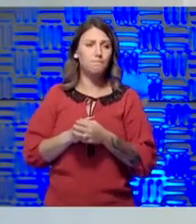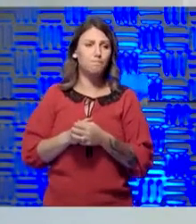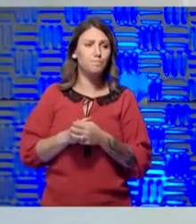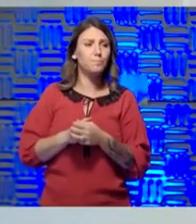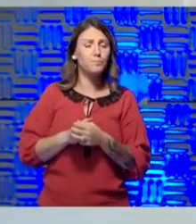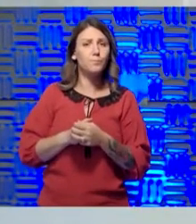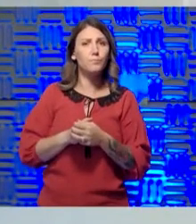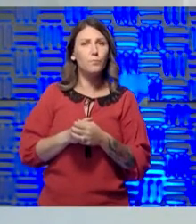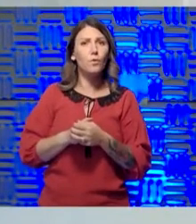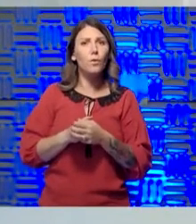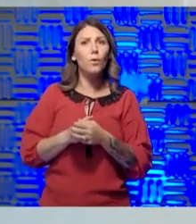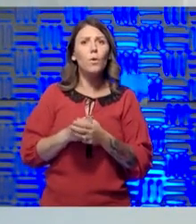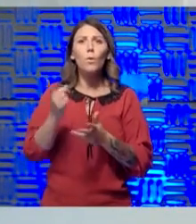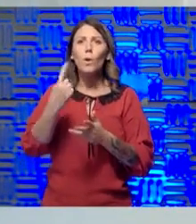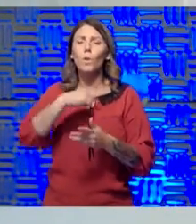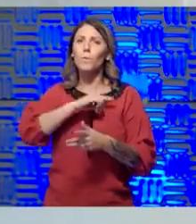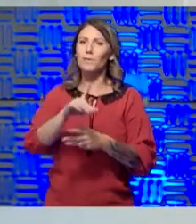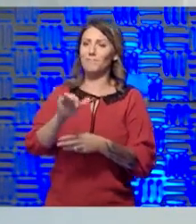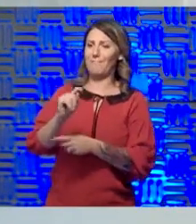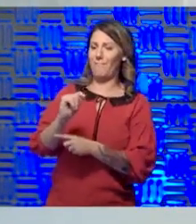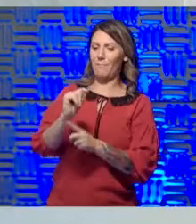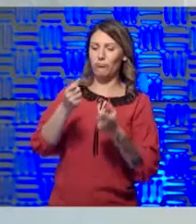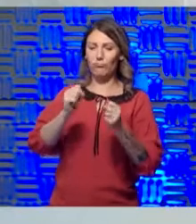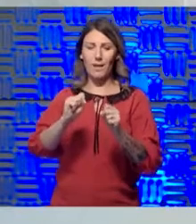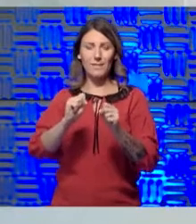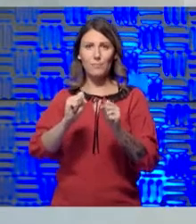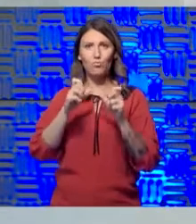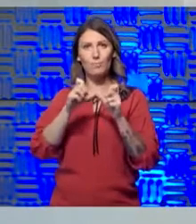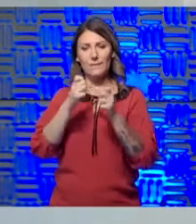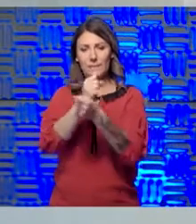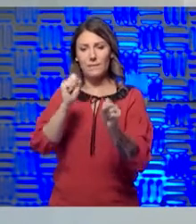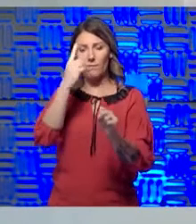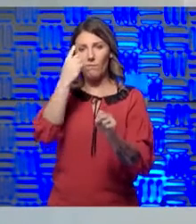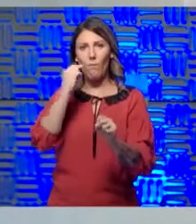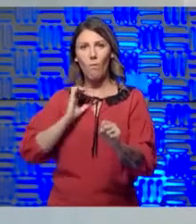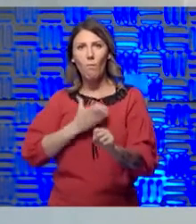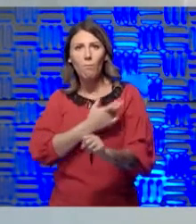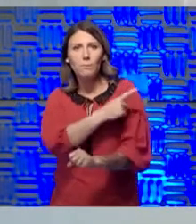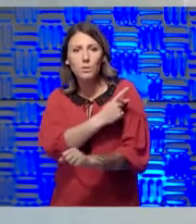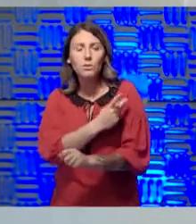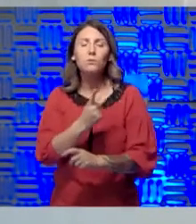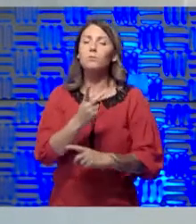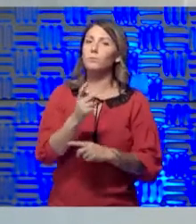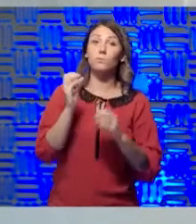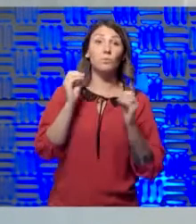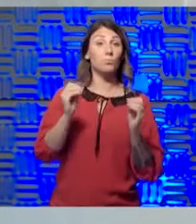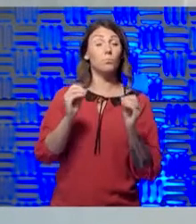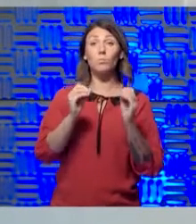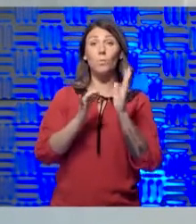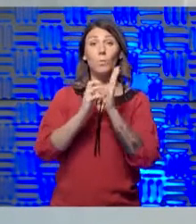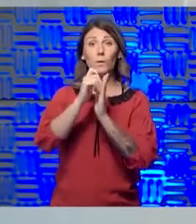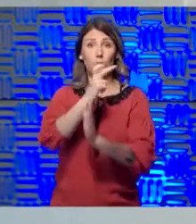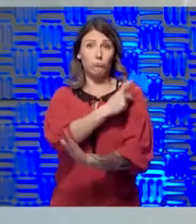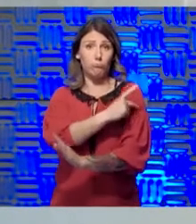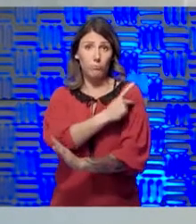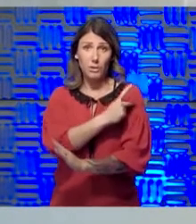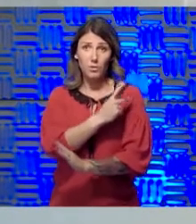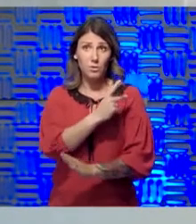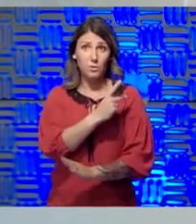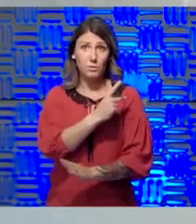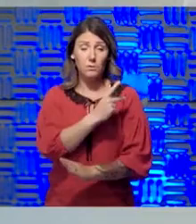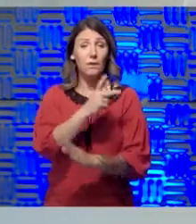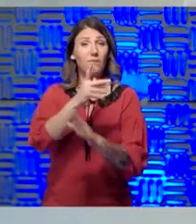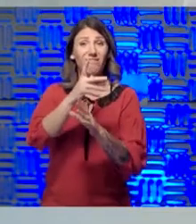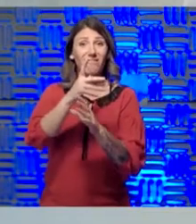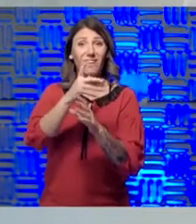where we are to try to keep our patients safe. And we've not had any cancer patients that have received